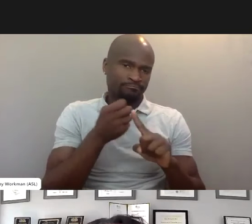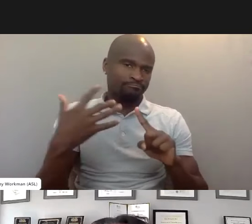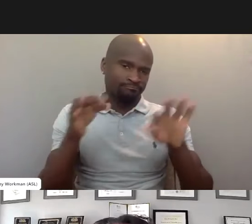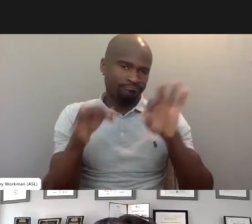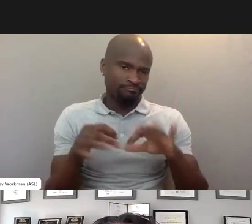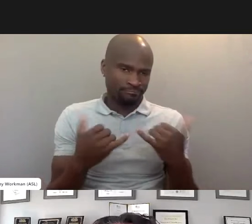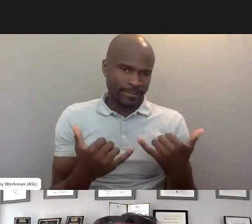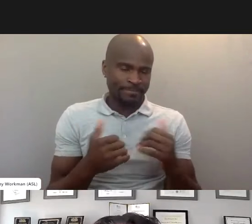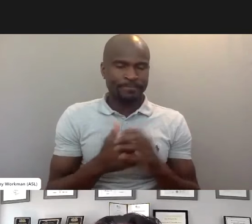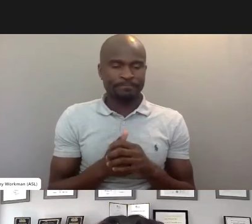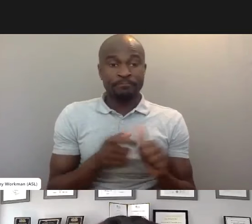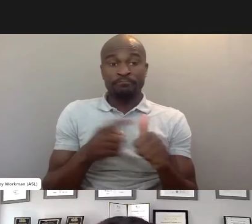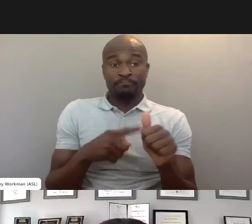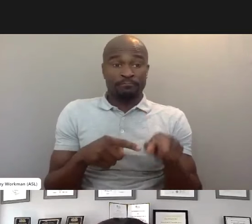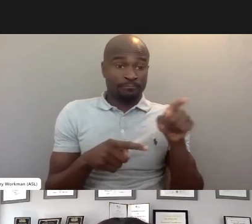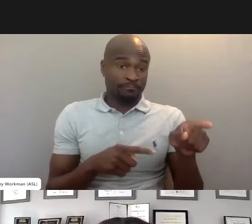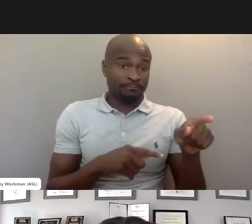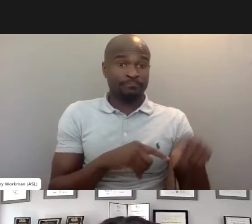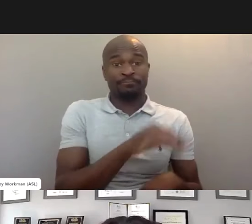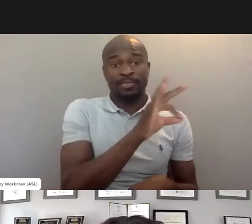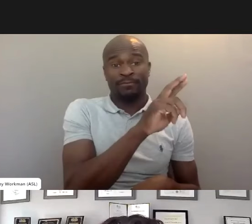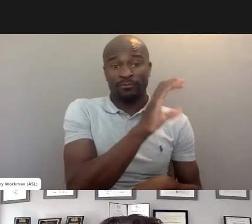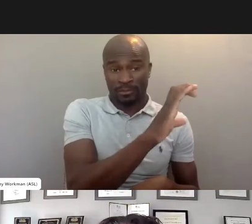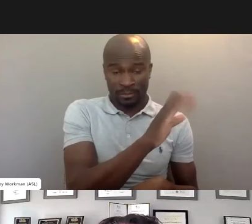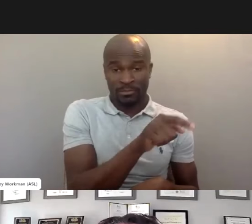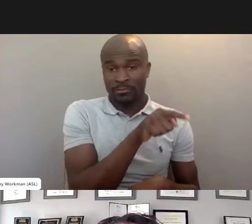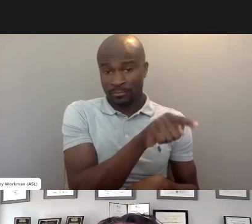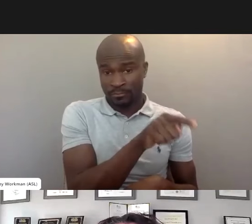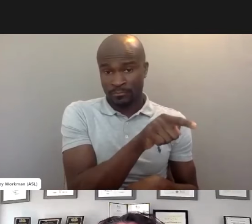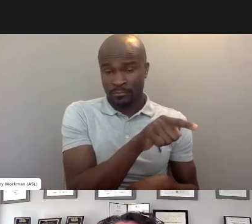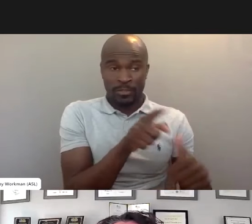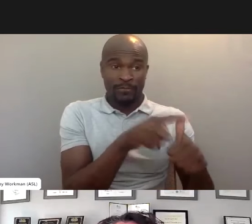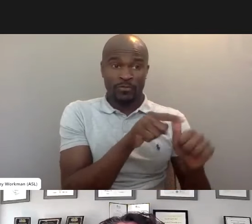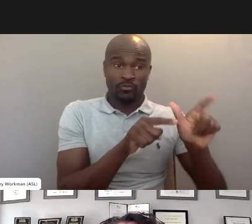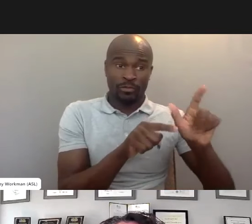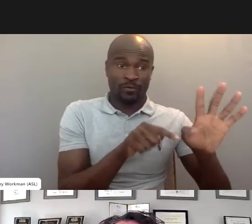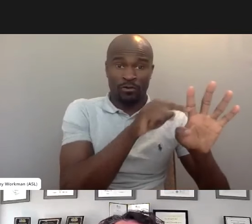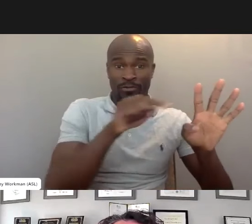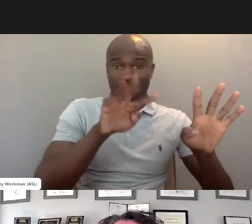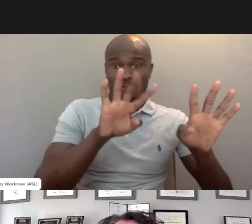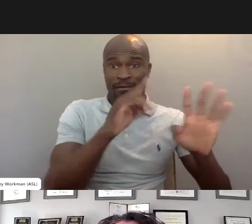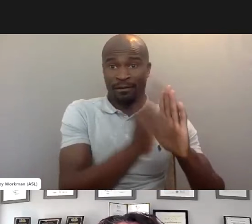and relatives center, that is really that first 24 to 48 hours where people are